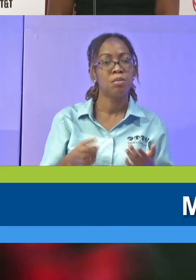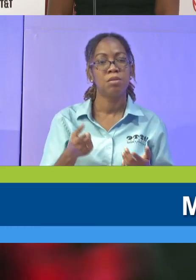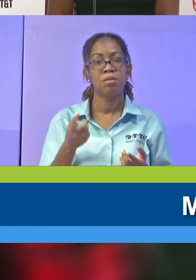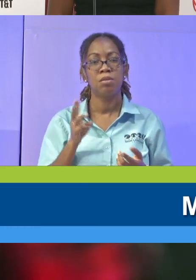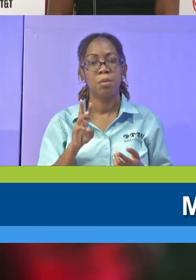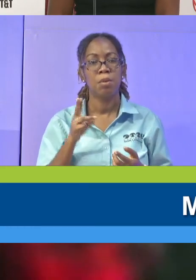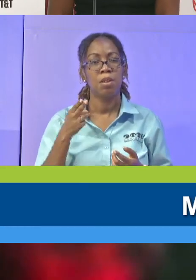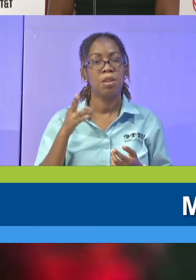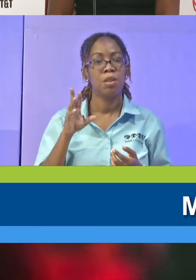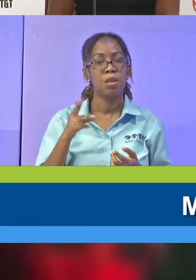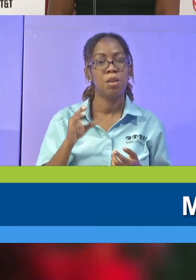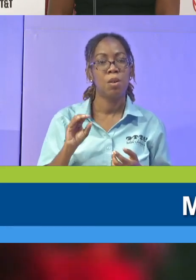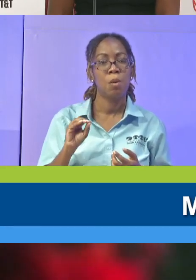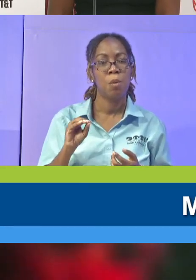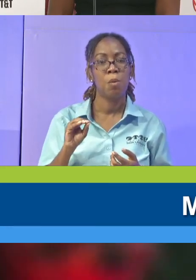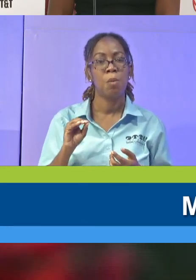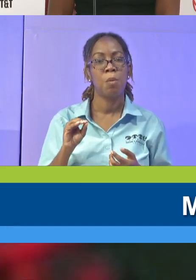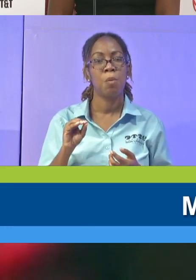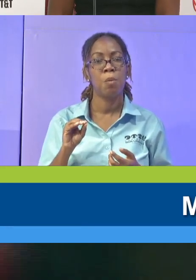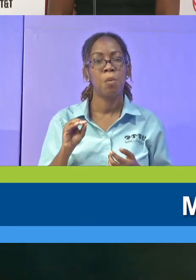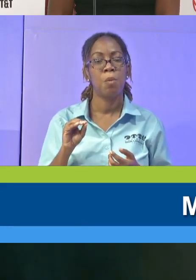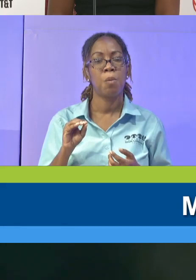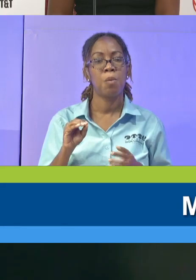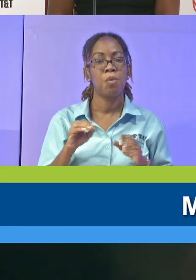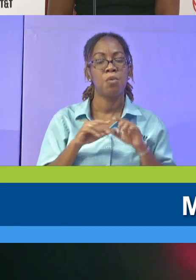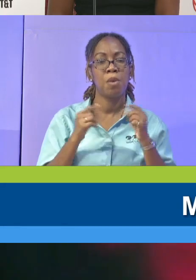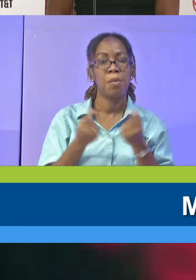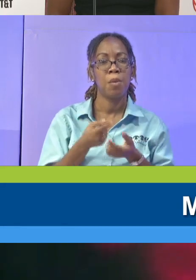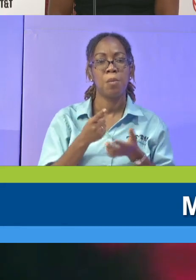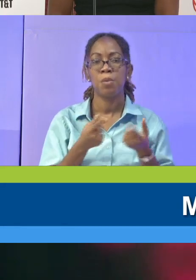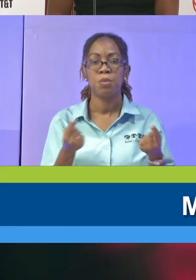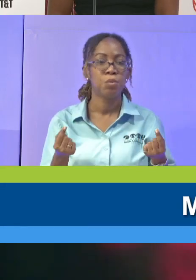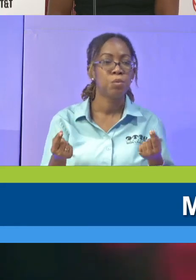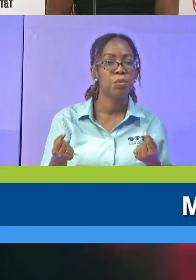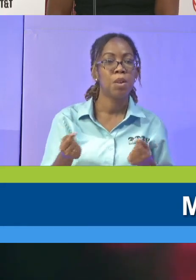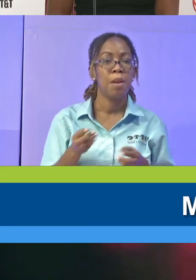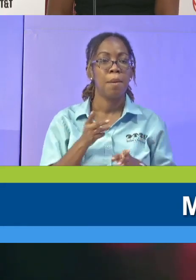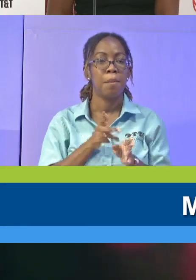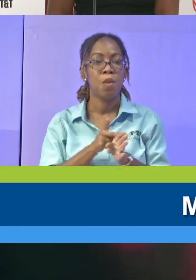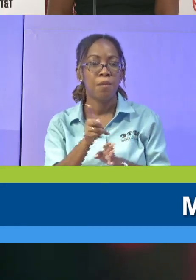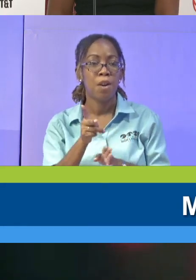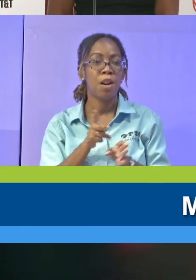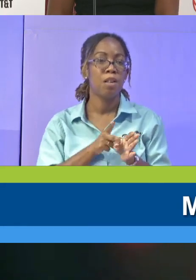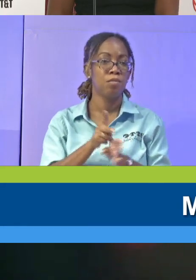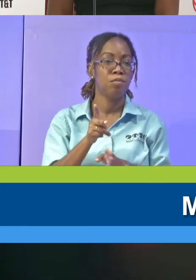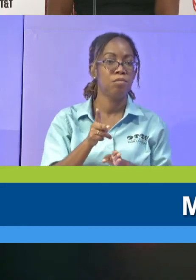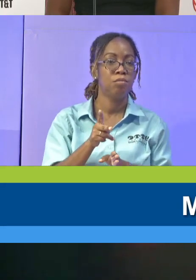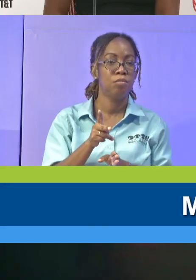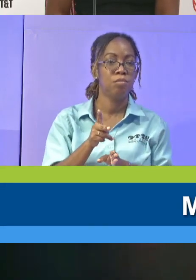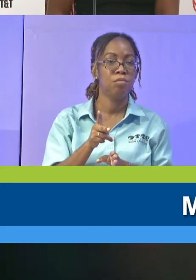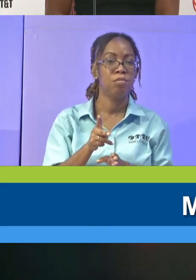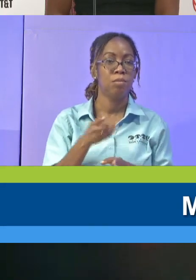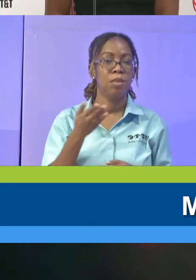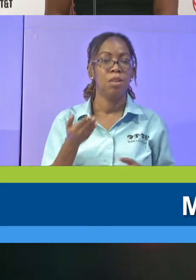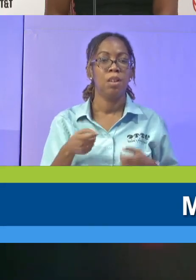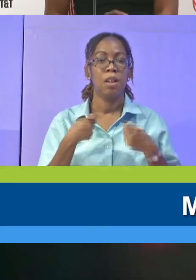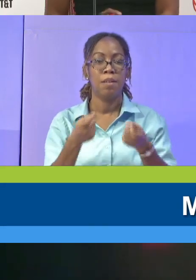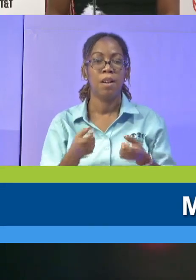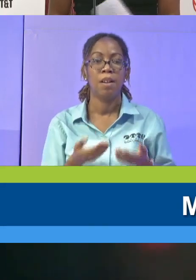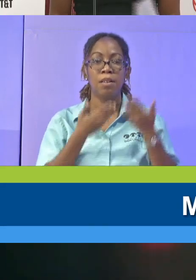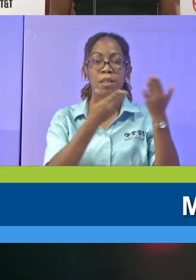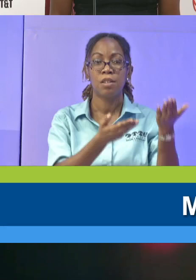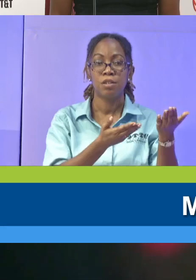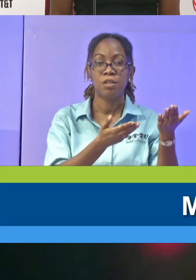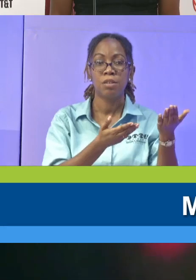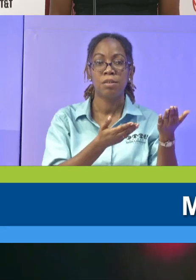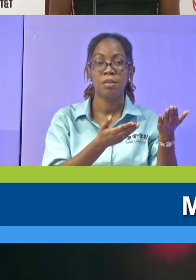Strategic Advisory Group of Experts. And this is the group of experts that issue the interim recommendations related to